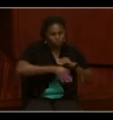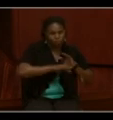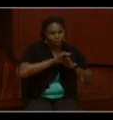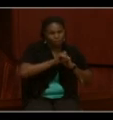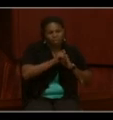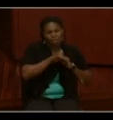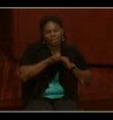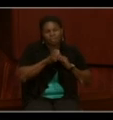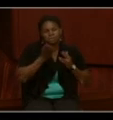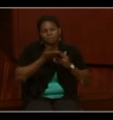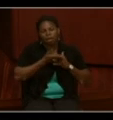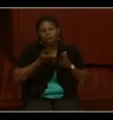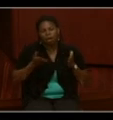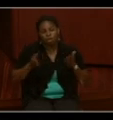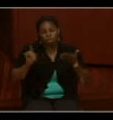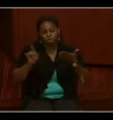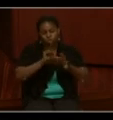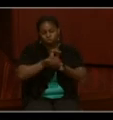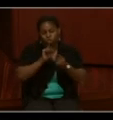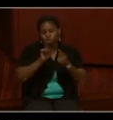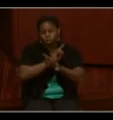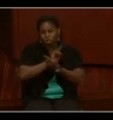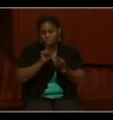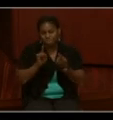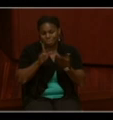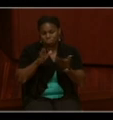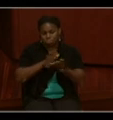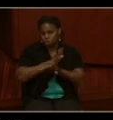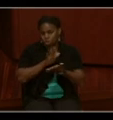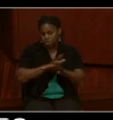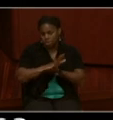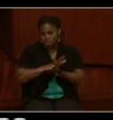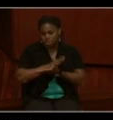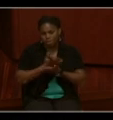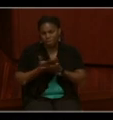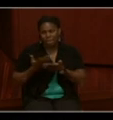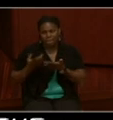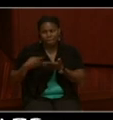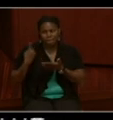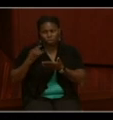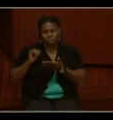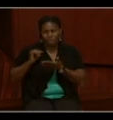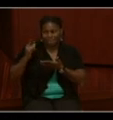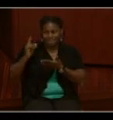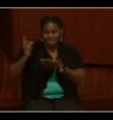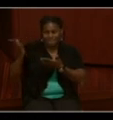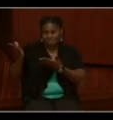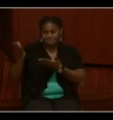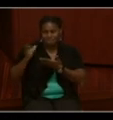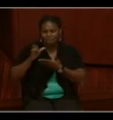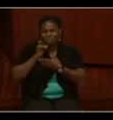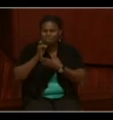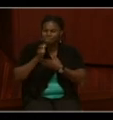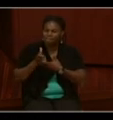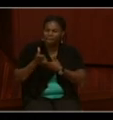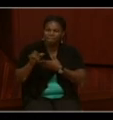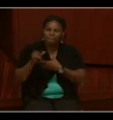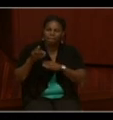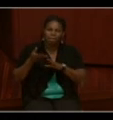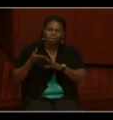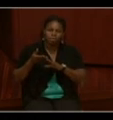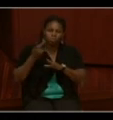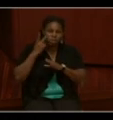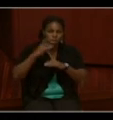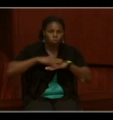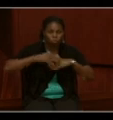these cross-reference sheets. Now, sheets like these are not typically as extensive as the one that we see on the